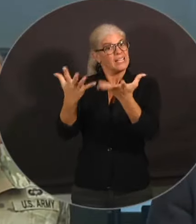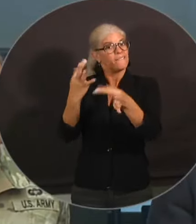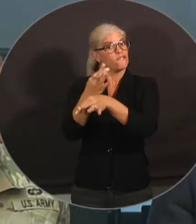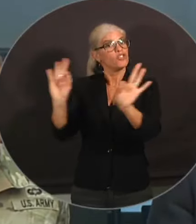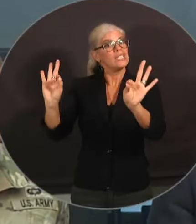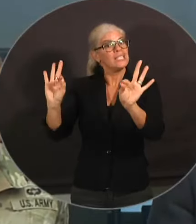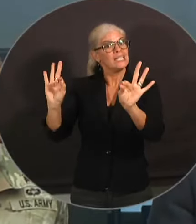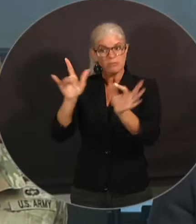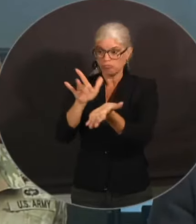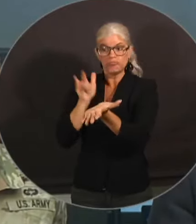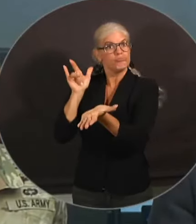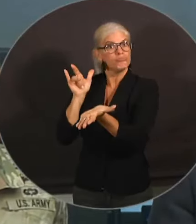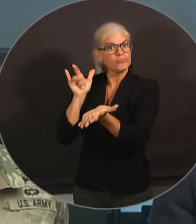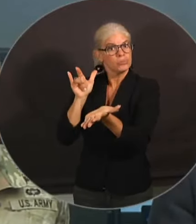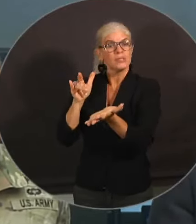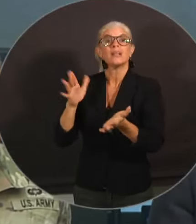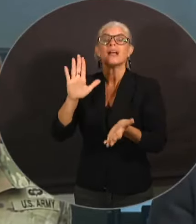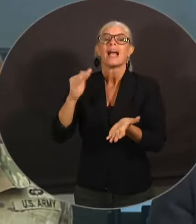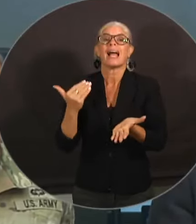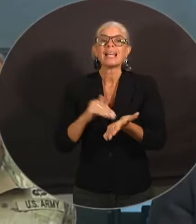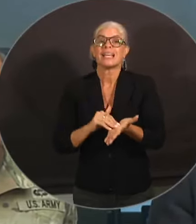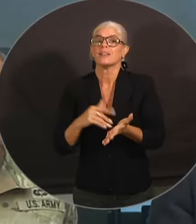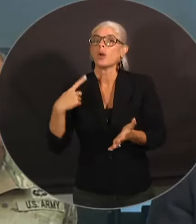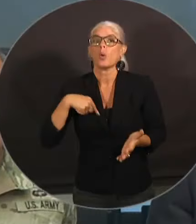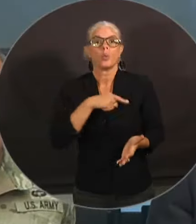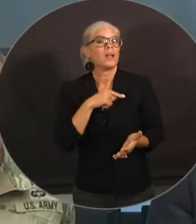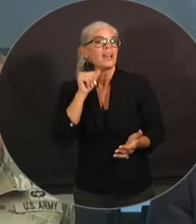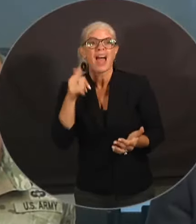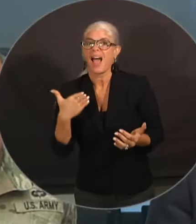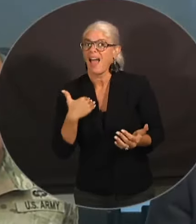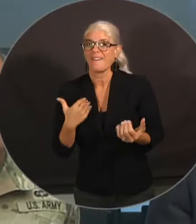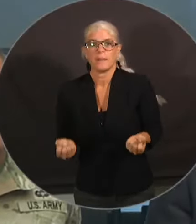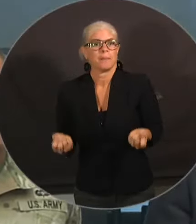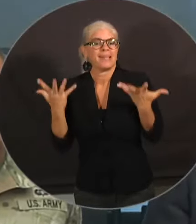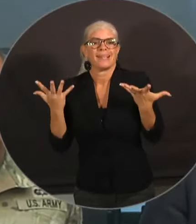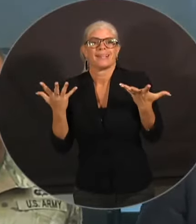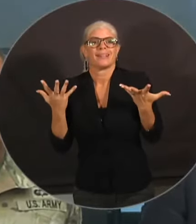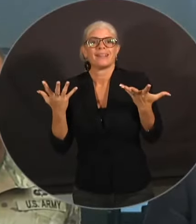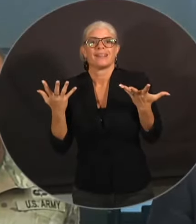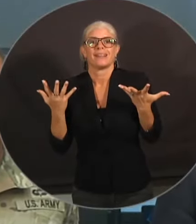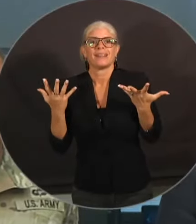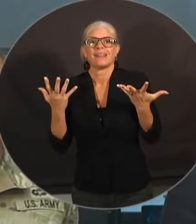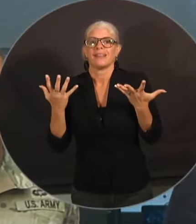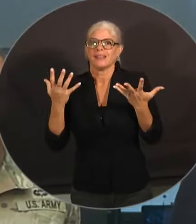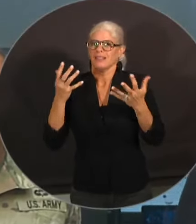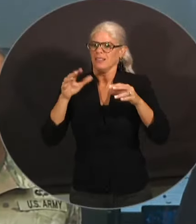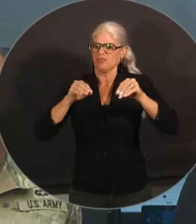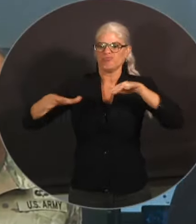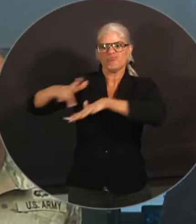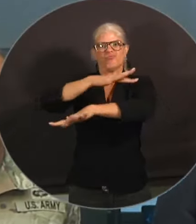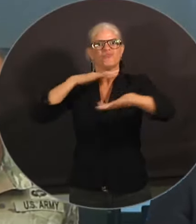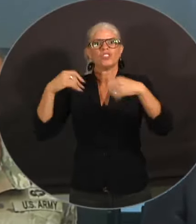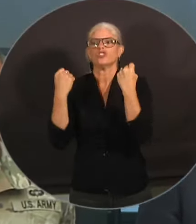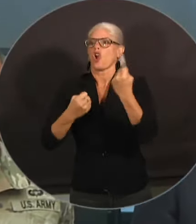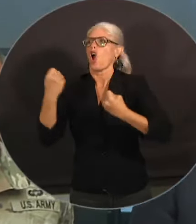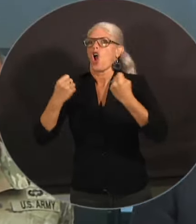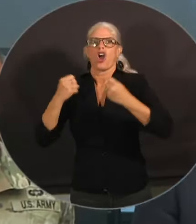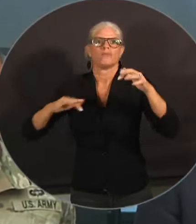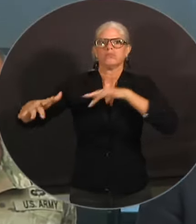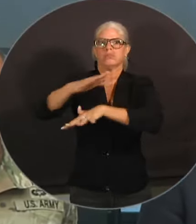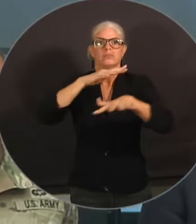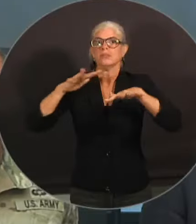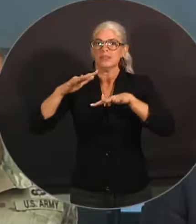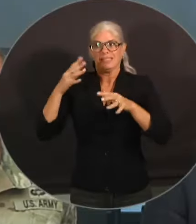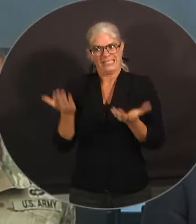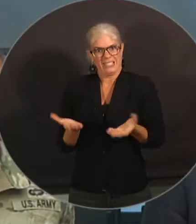advantage of that. Again, we do not have a lot of mass transportation in the physically constrained counties around Tallahassee,